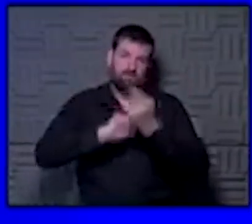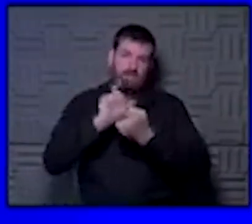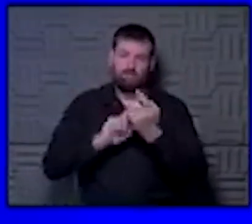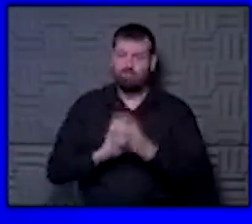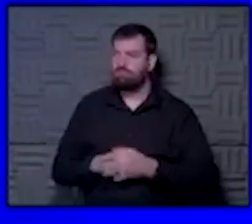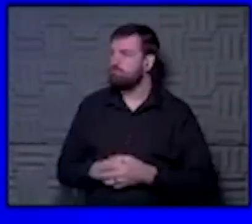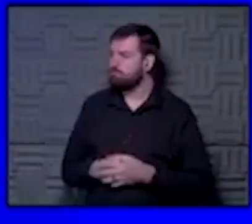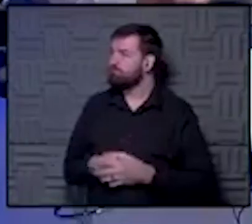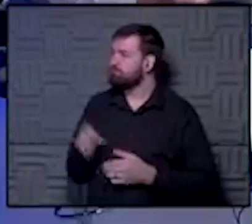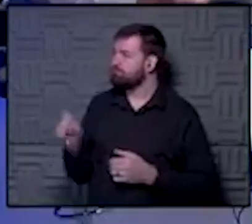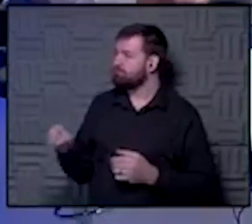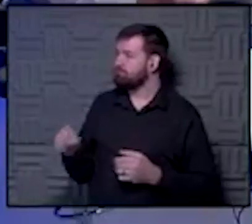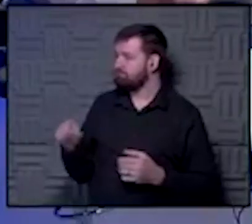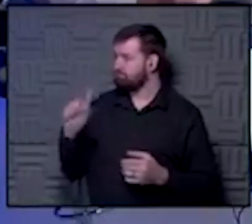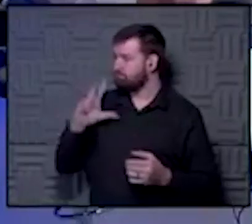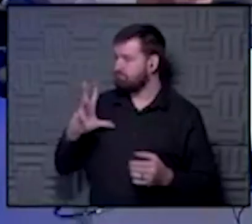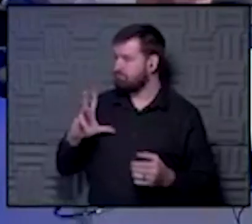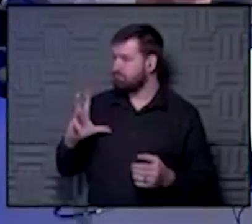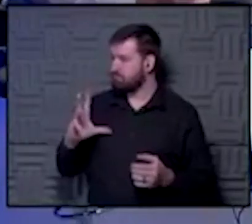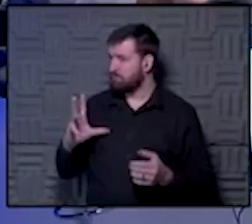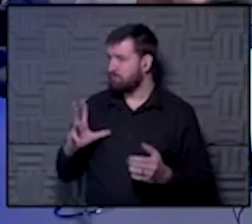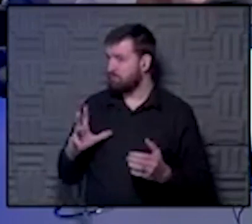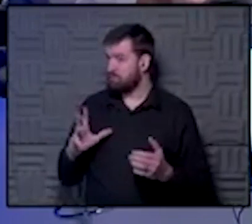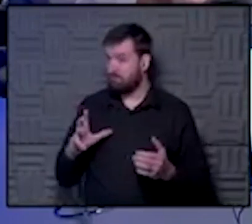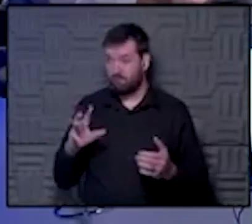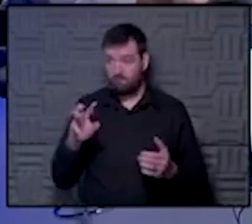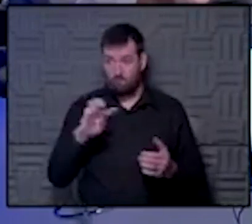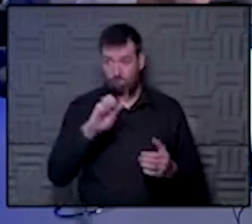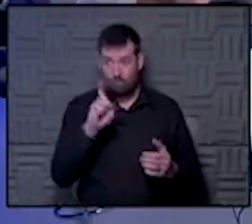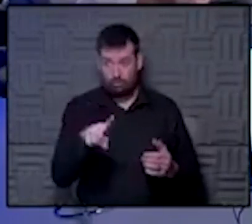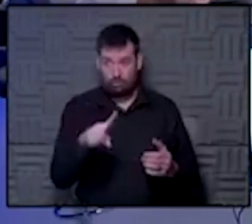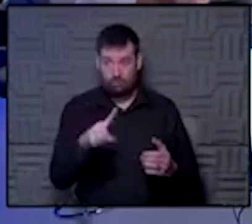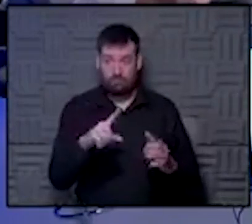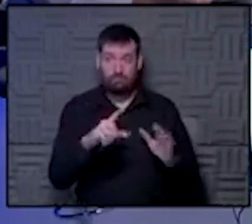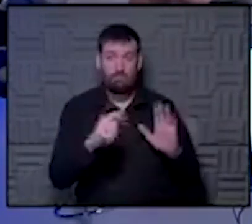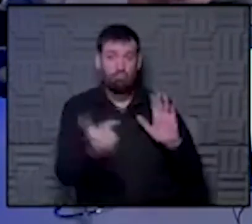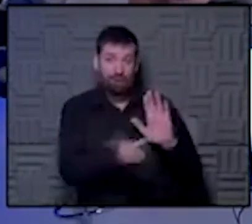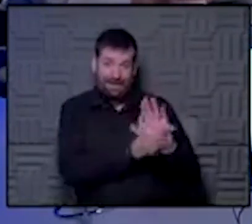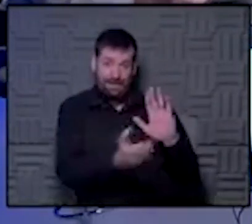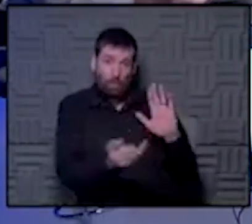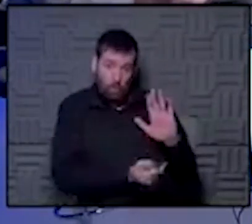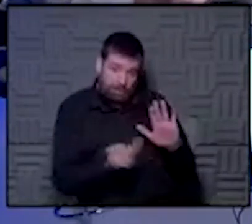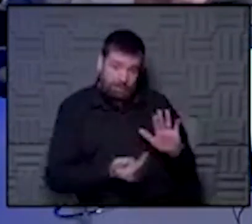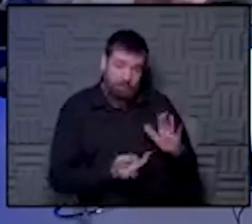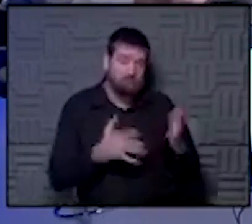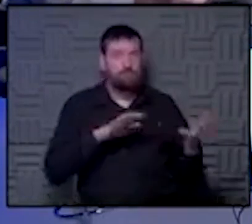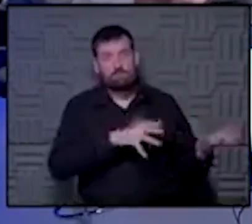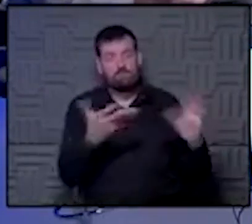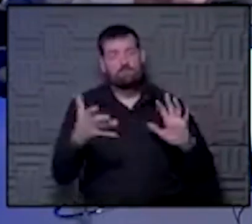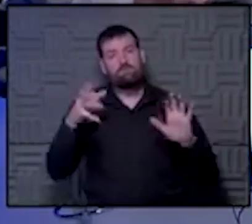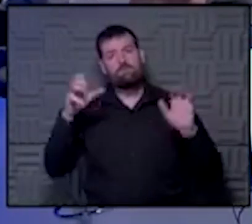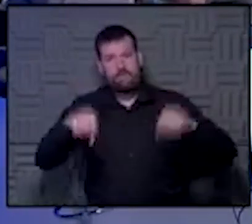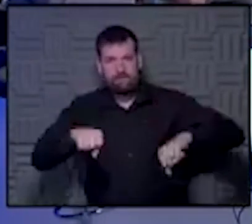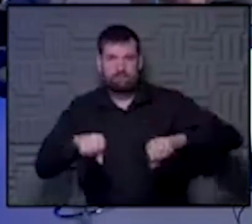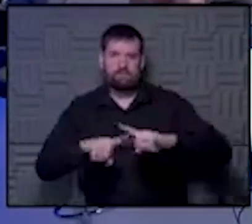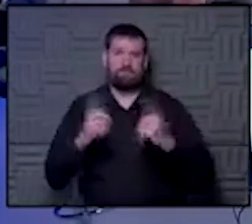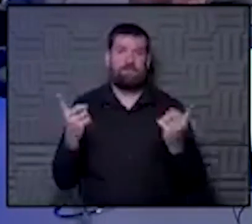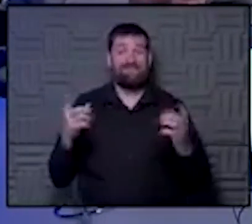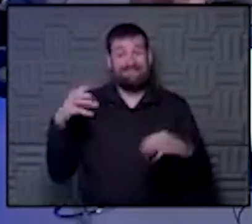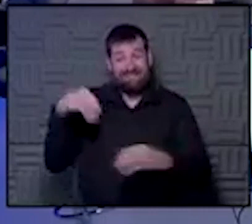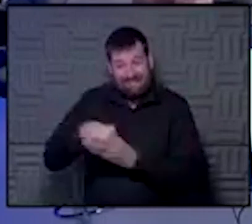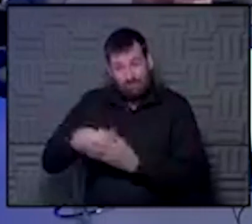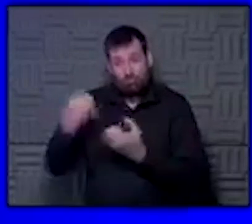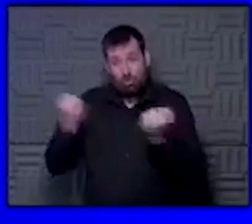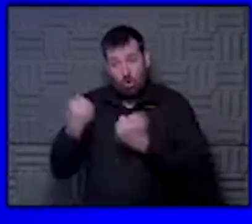Yeah. Yeah, I think I'm good. But I guess the question is, are you breaking quarantine? Technically you are, but for the most part, if you're just in your